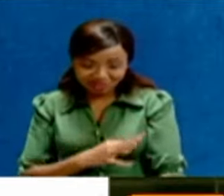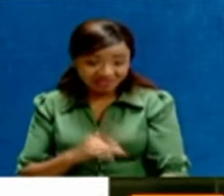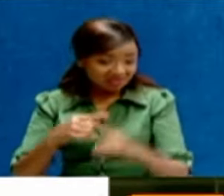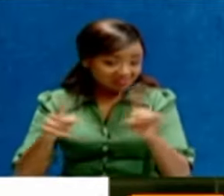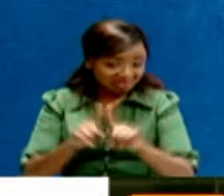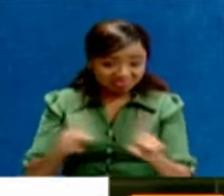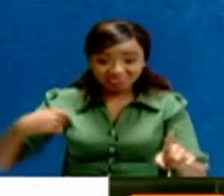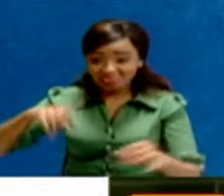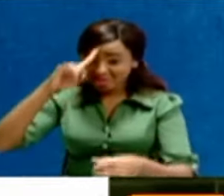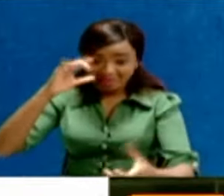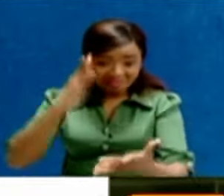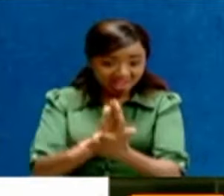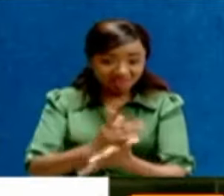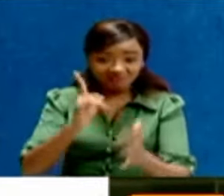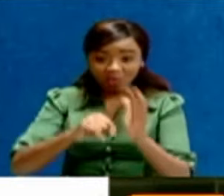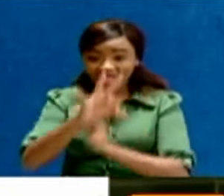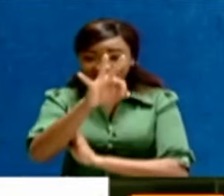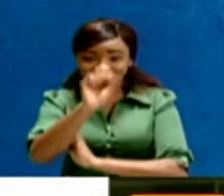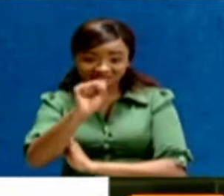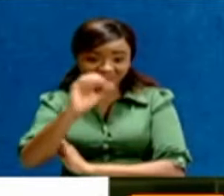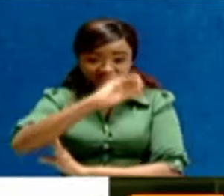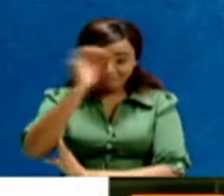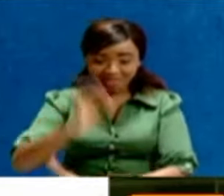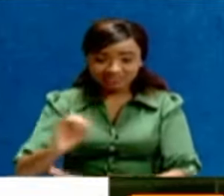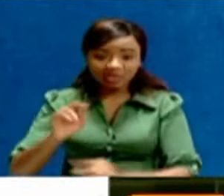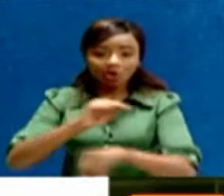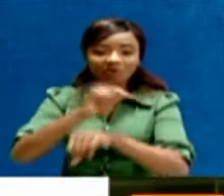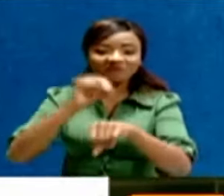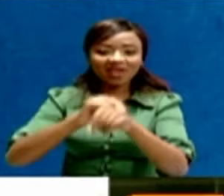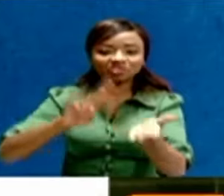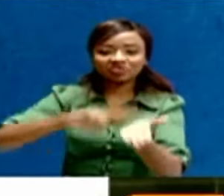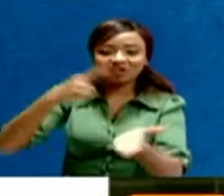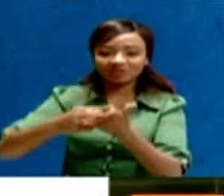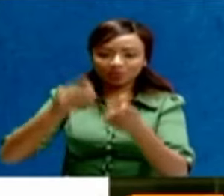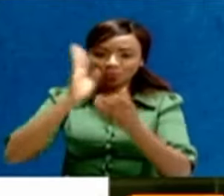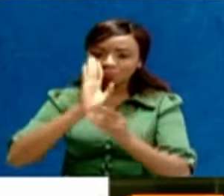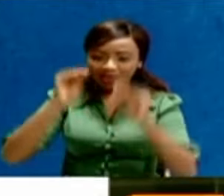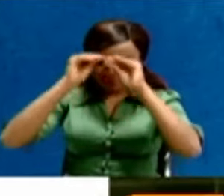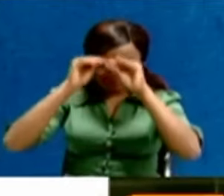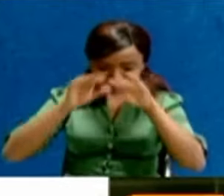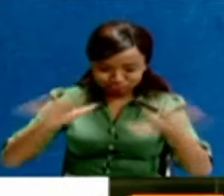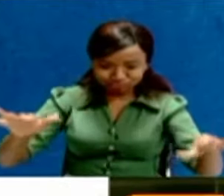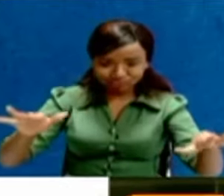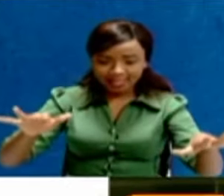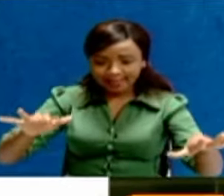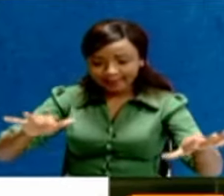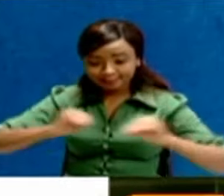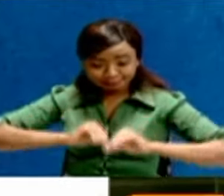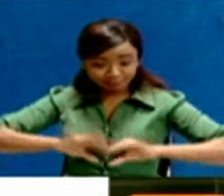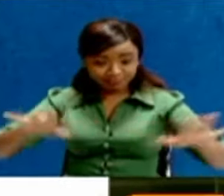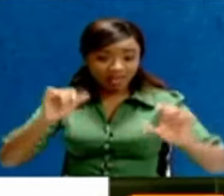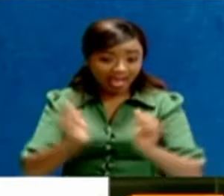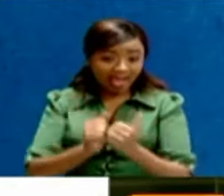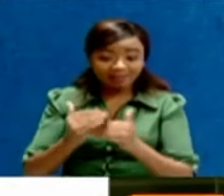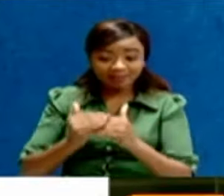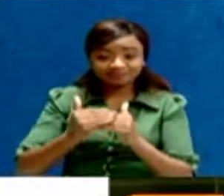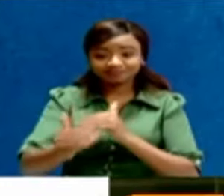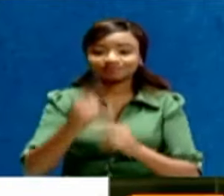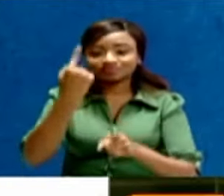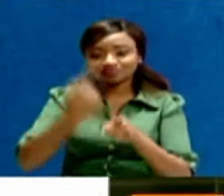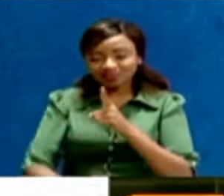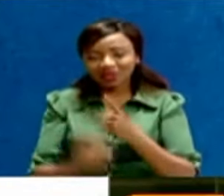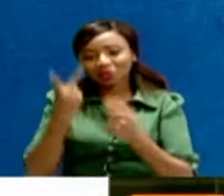believe very soon that 5% of national revenue will be devolved. And that will happen in the next 1 year or two